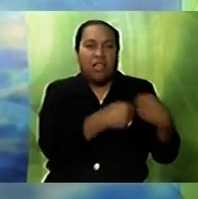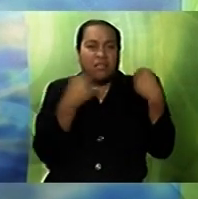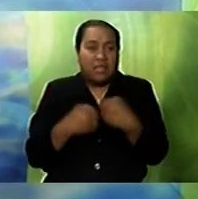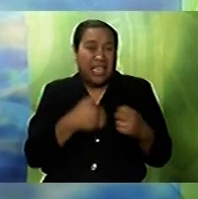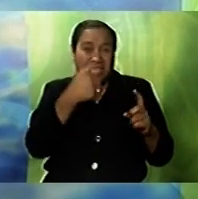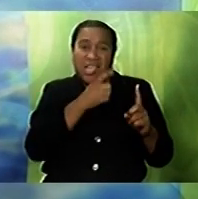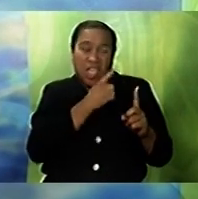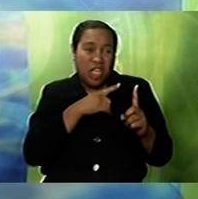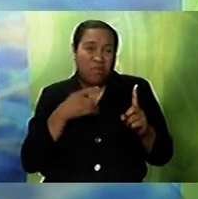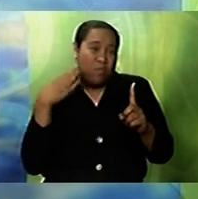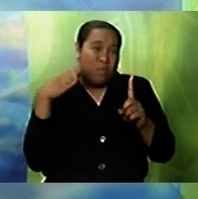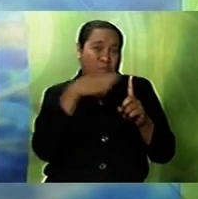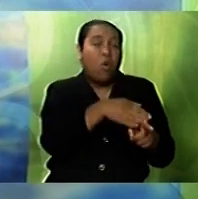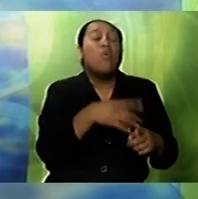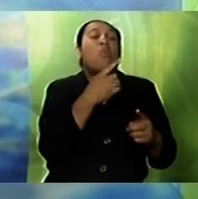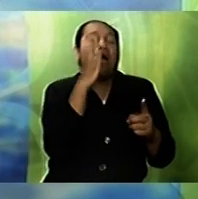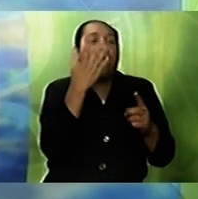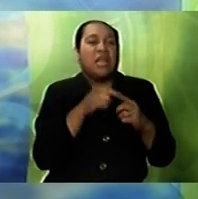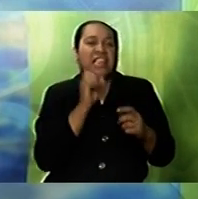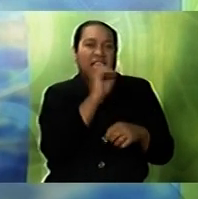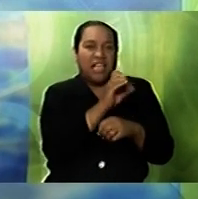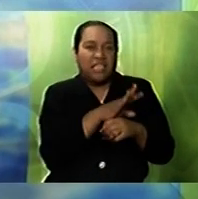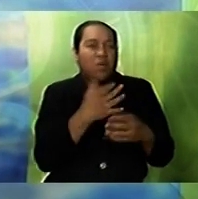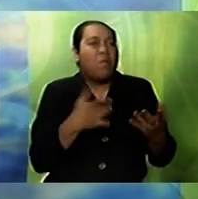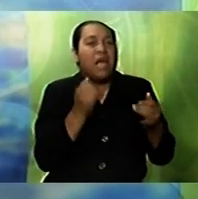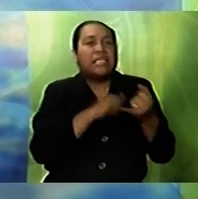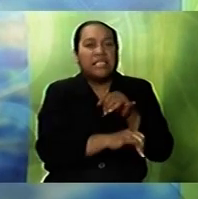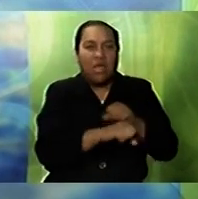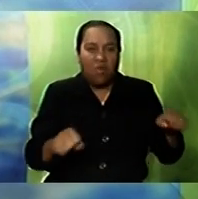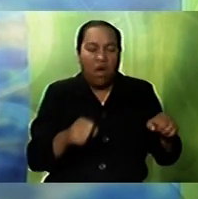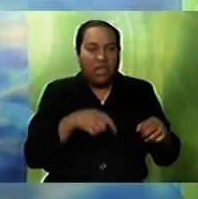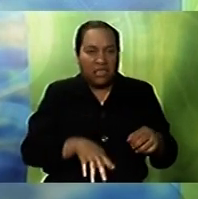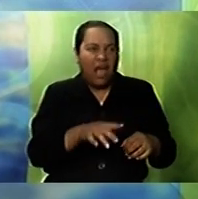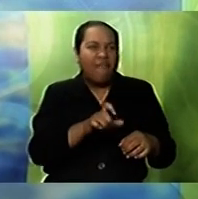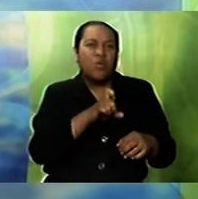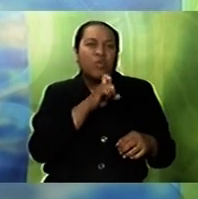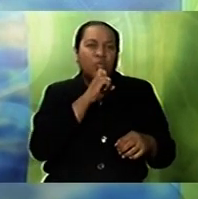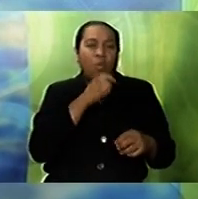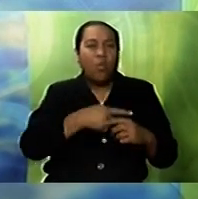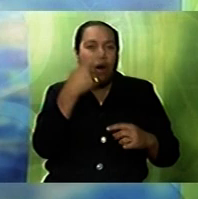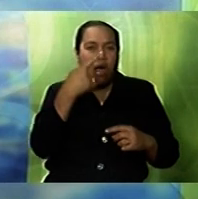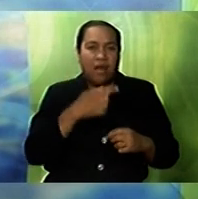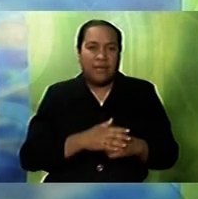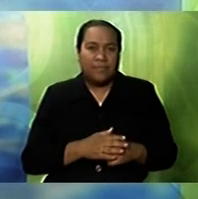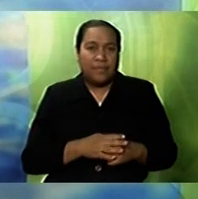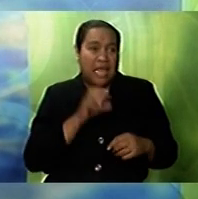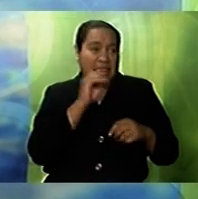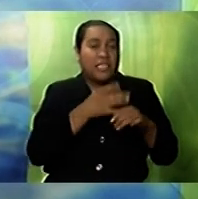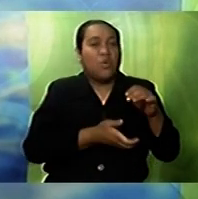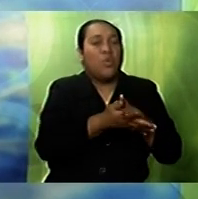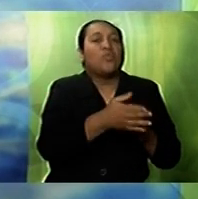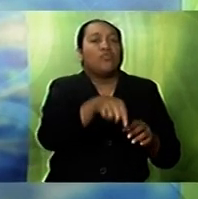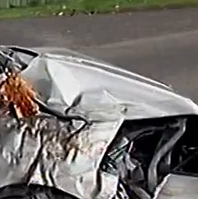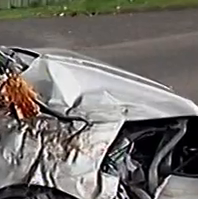by a taxi when she suddenly ran across the Queen's Road at Nabutulevu in Serua shortly after 1 this afternoon. The taxi was headed for